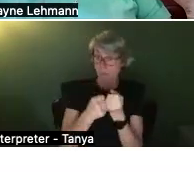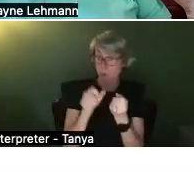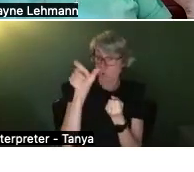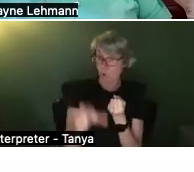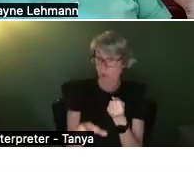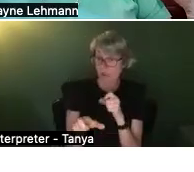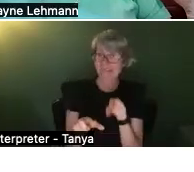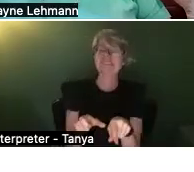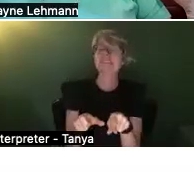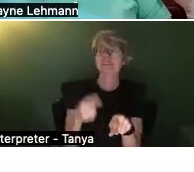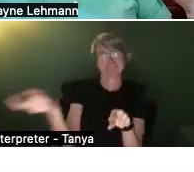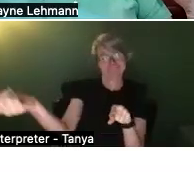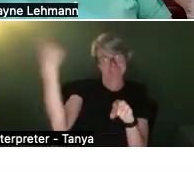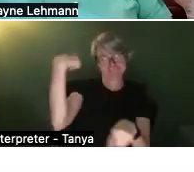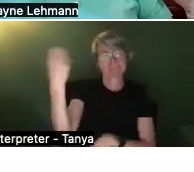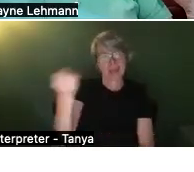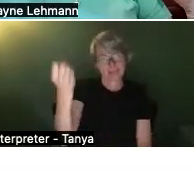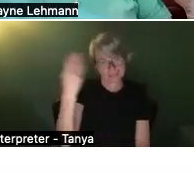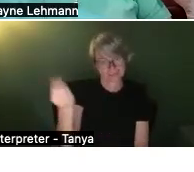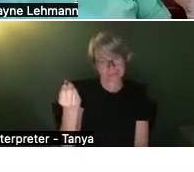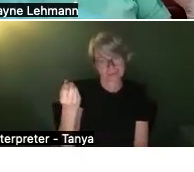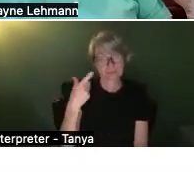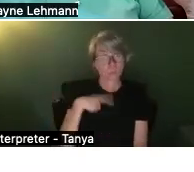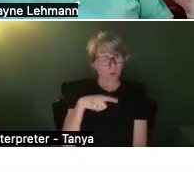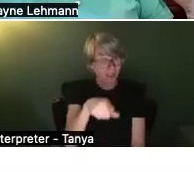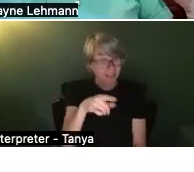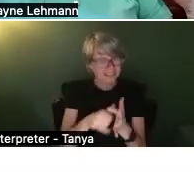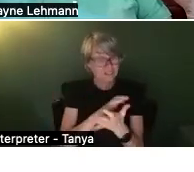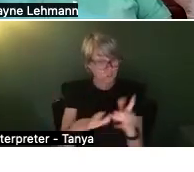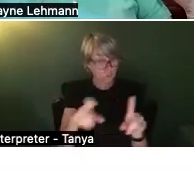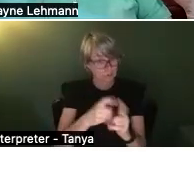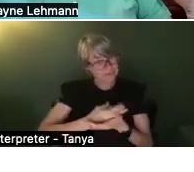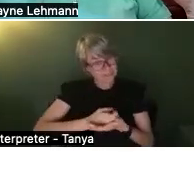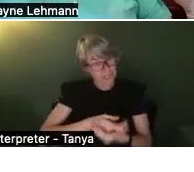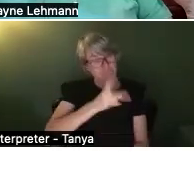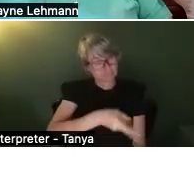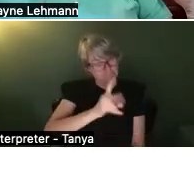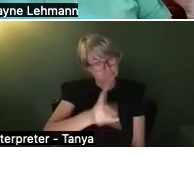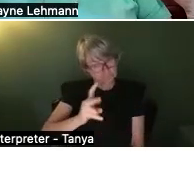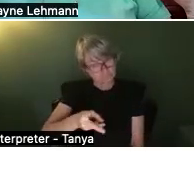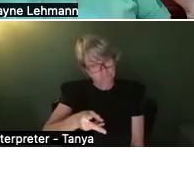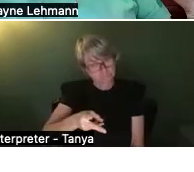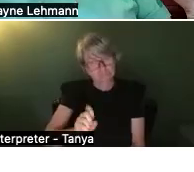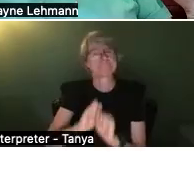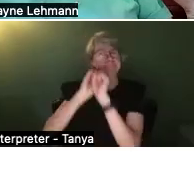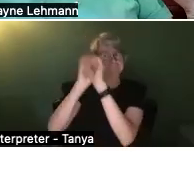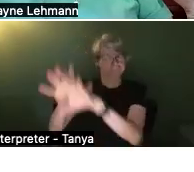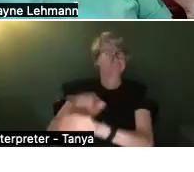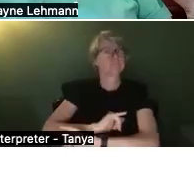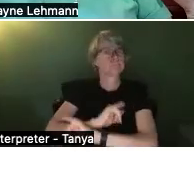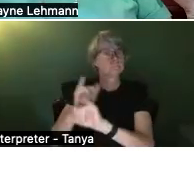called for the ambulance because she'd had a number of seizures. So they took her to accident and